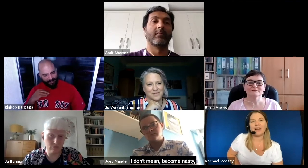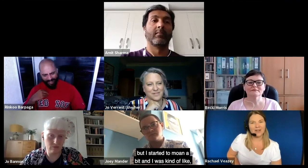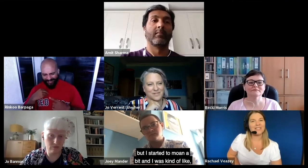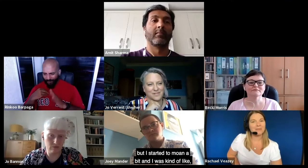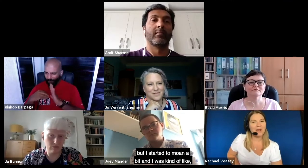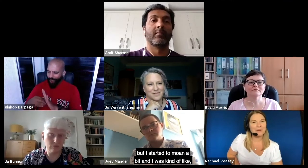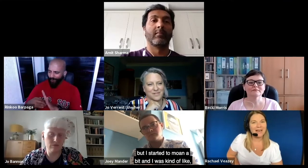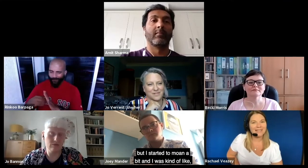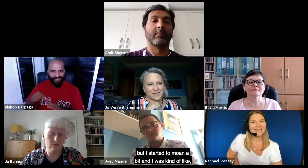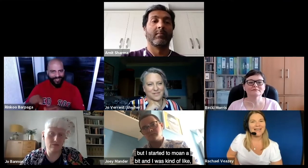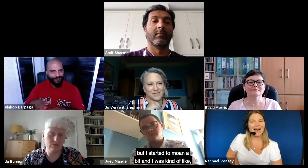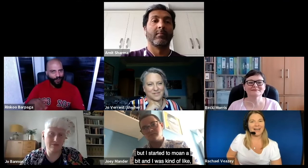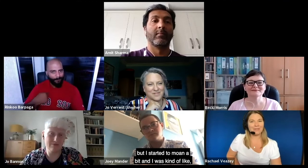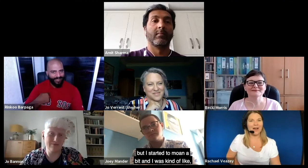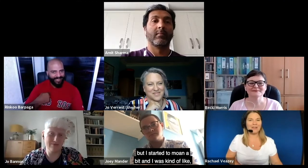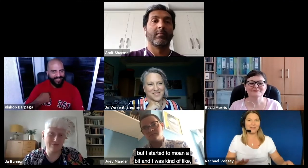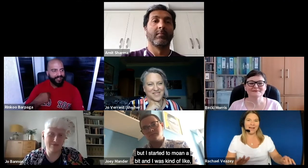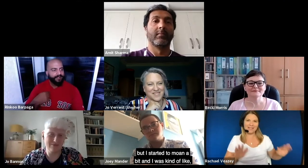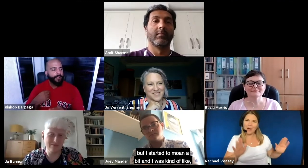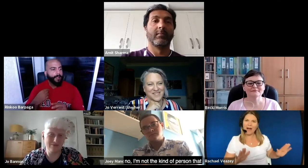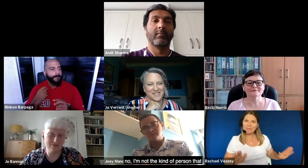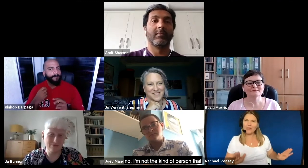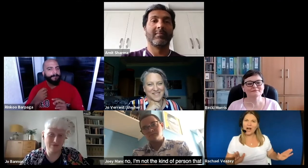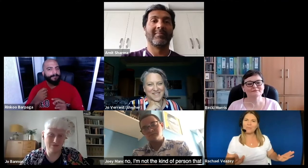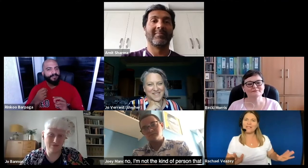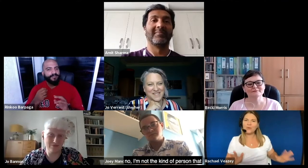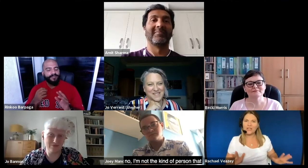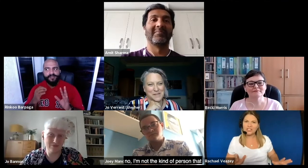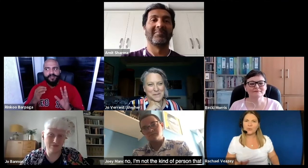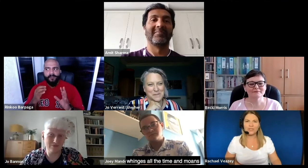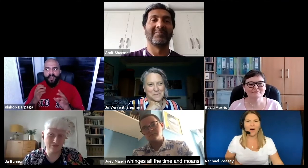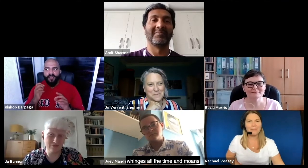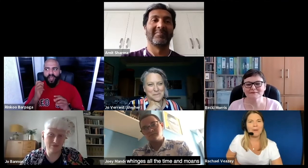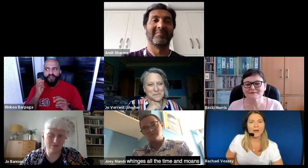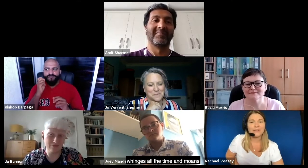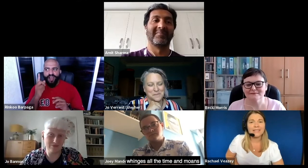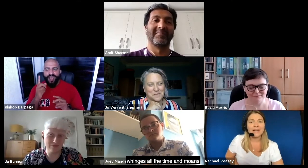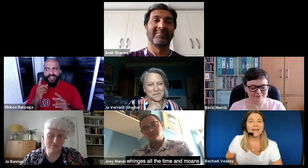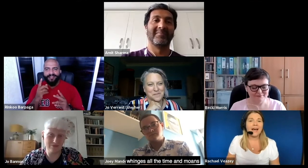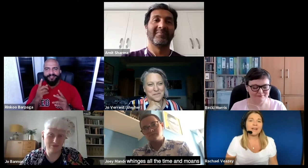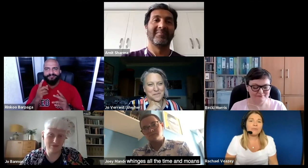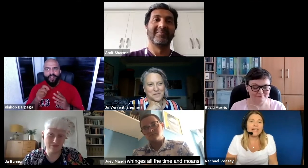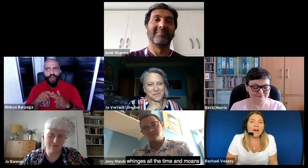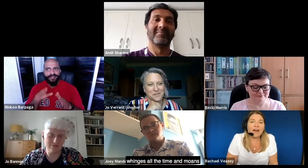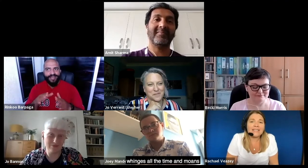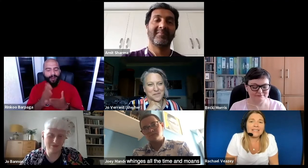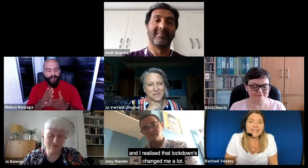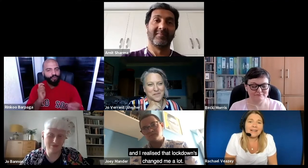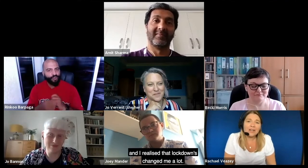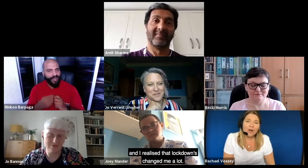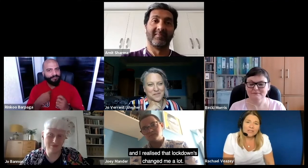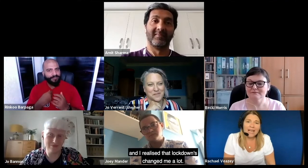become nasty, but I started to moan a bit. And I was kind of like, no, I'm not the kind of person that whinges all the time and moans. And I